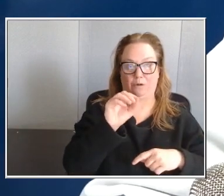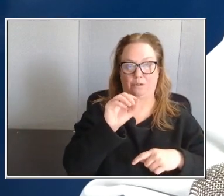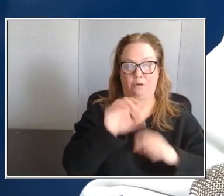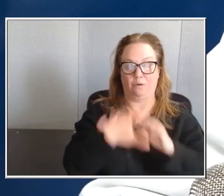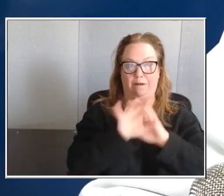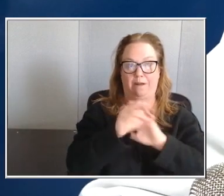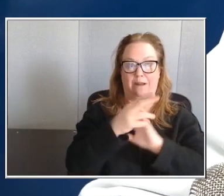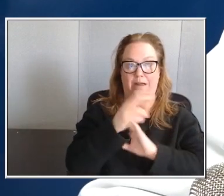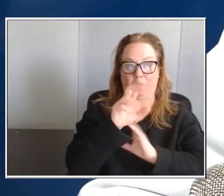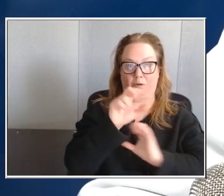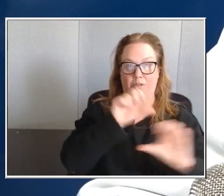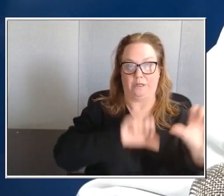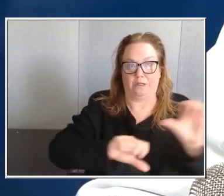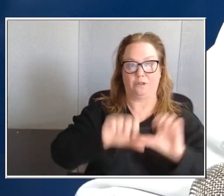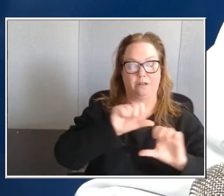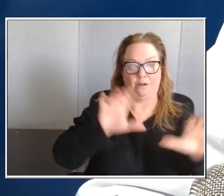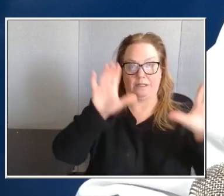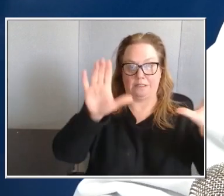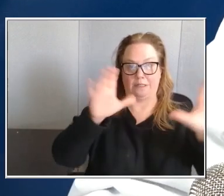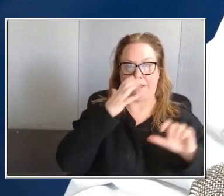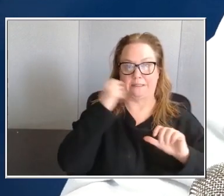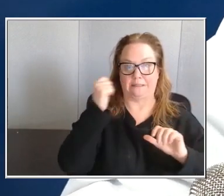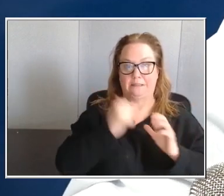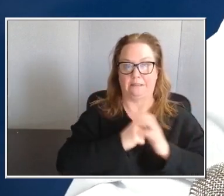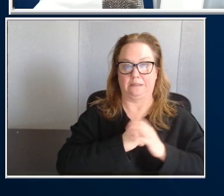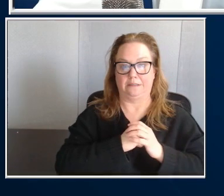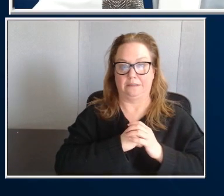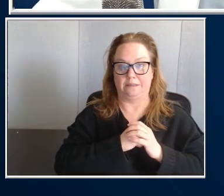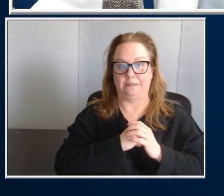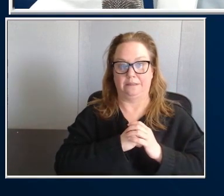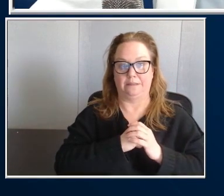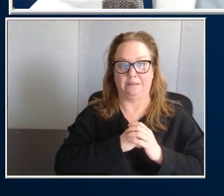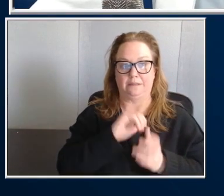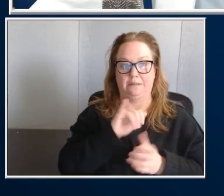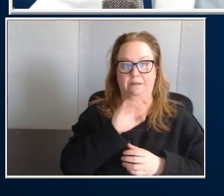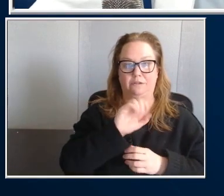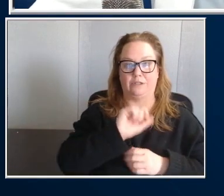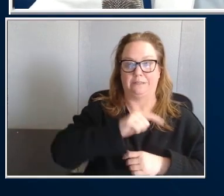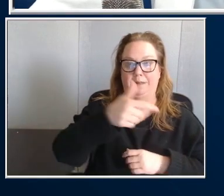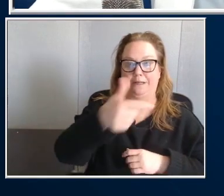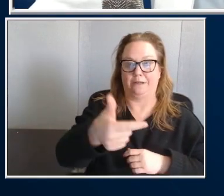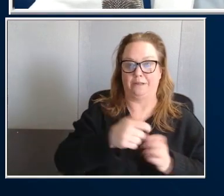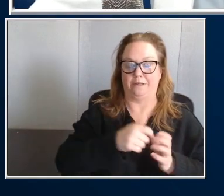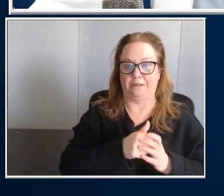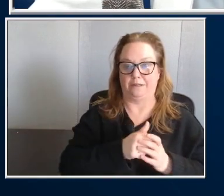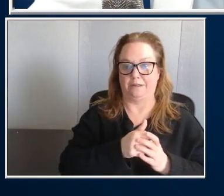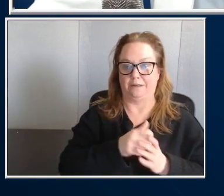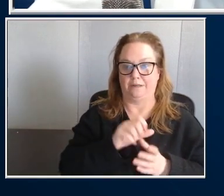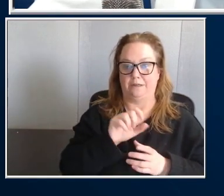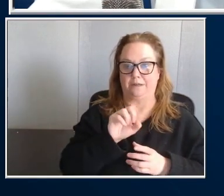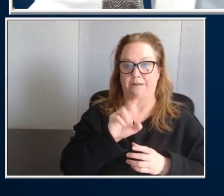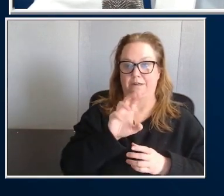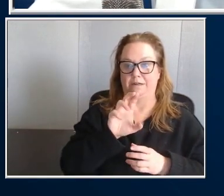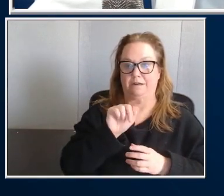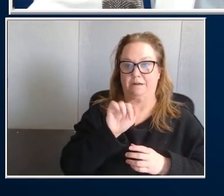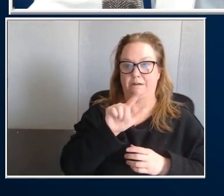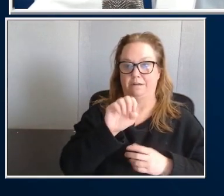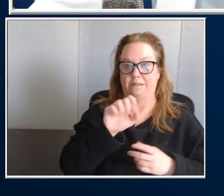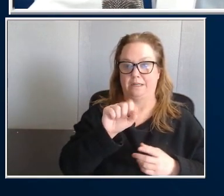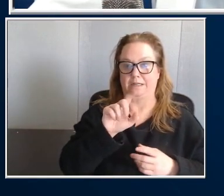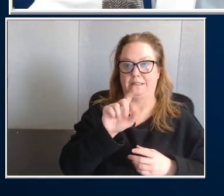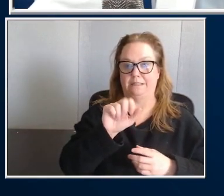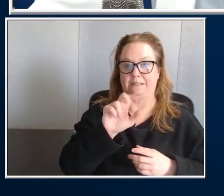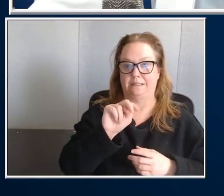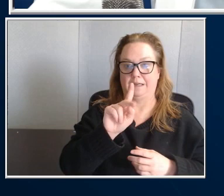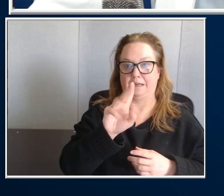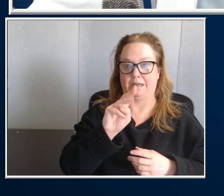each other, I think that's just the best. Jess, back to you. All right, Stites, Dan, Coomer,